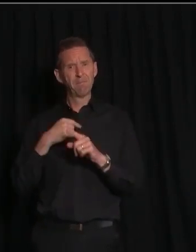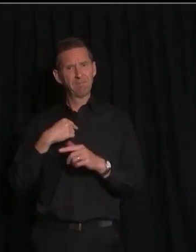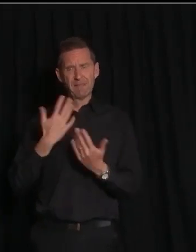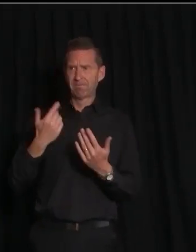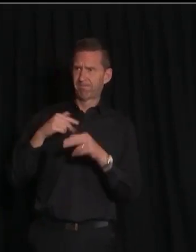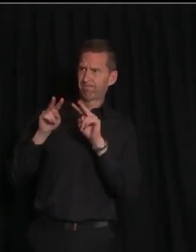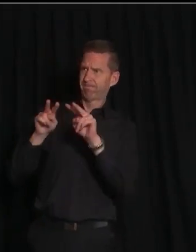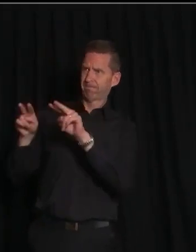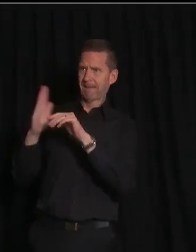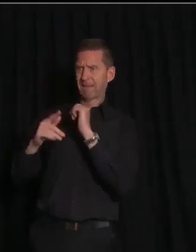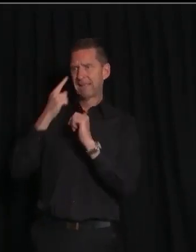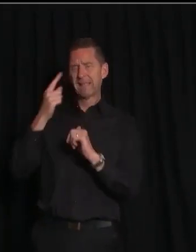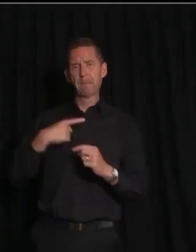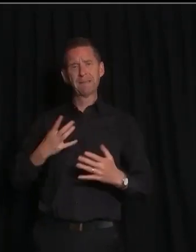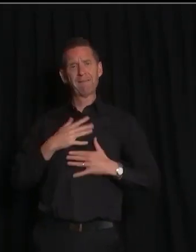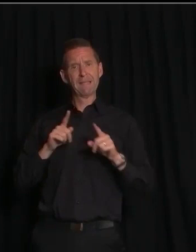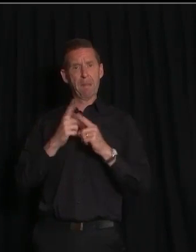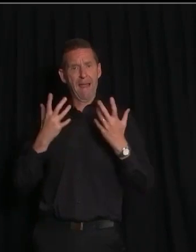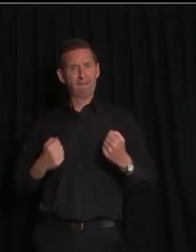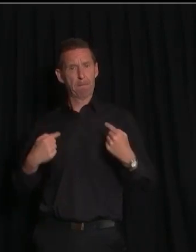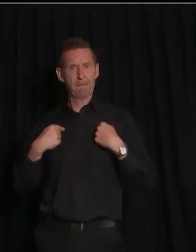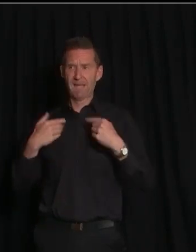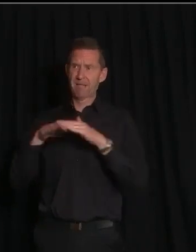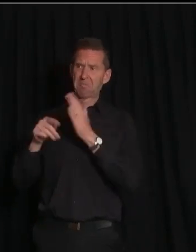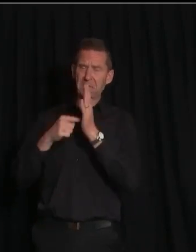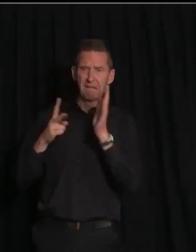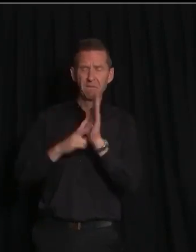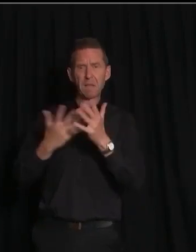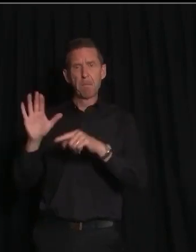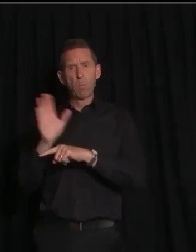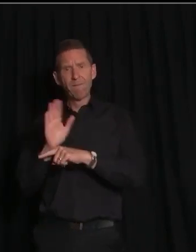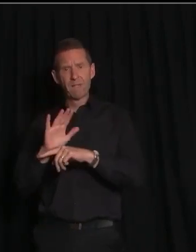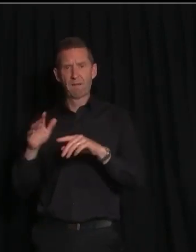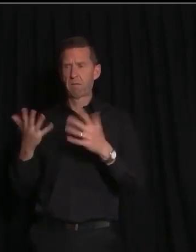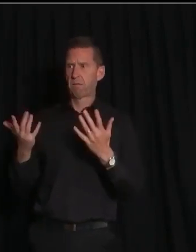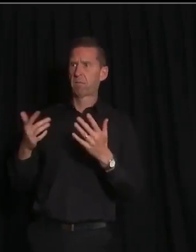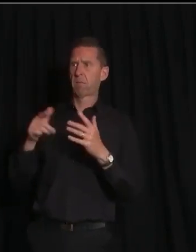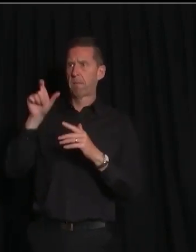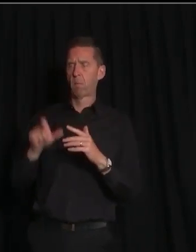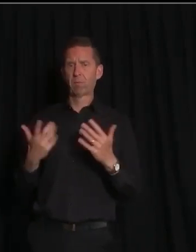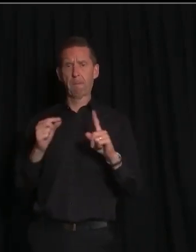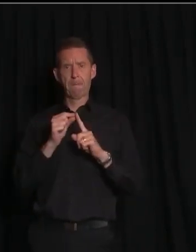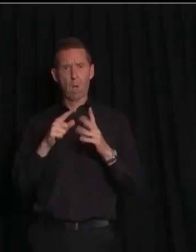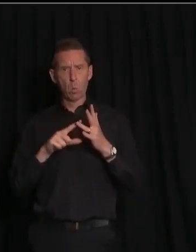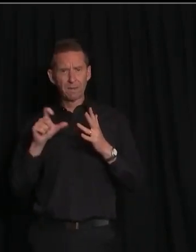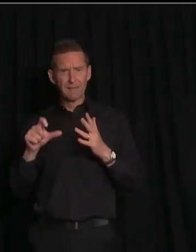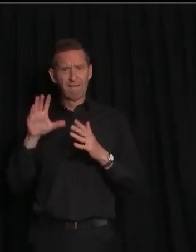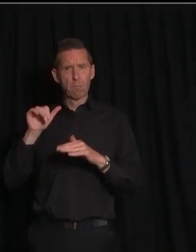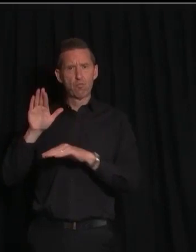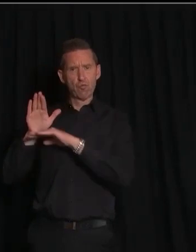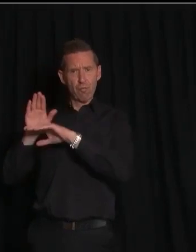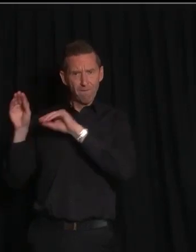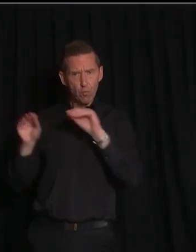represented on media, on screens, as a complex, chronically ill person of colour from a refugee background. And so